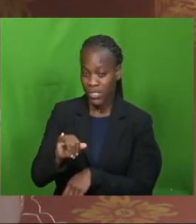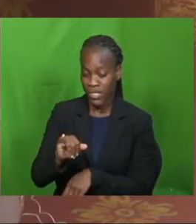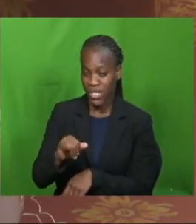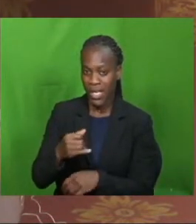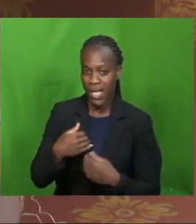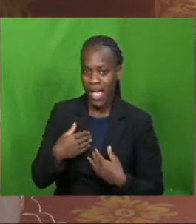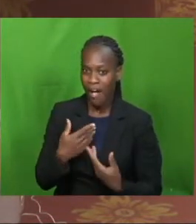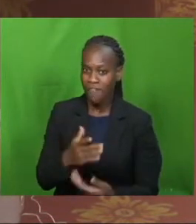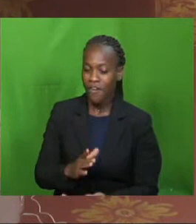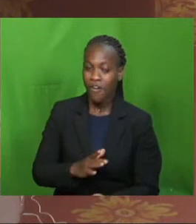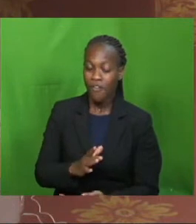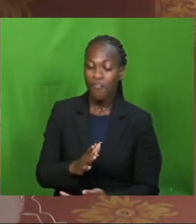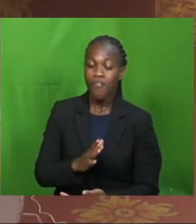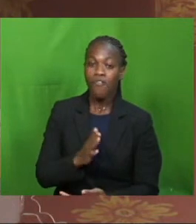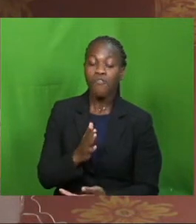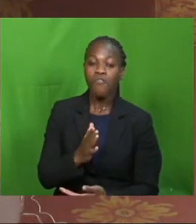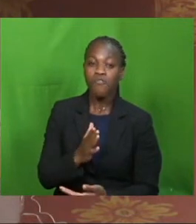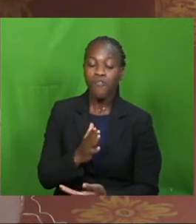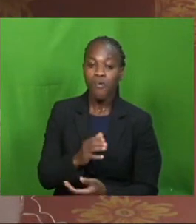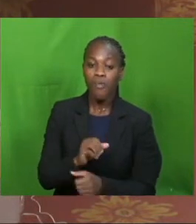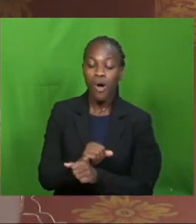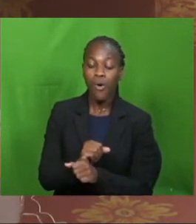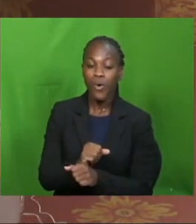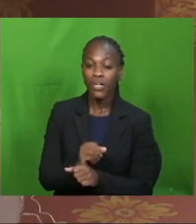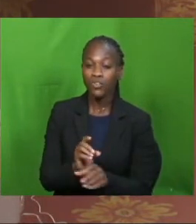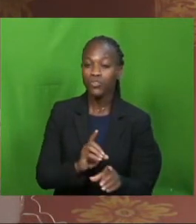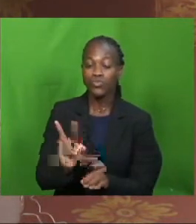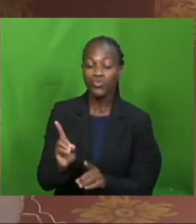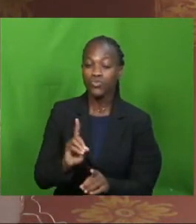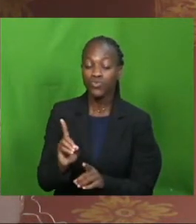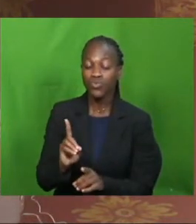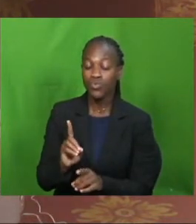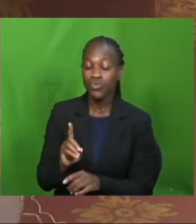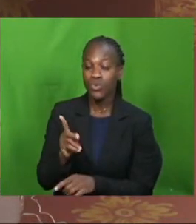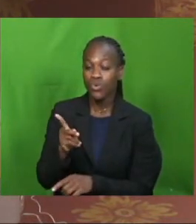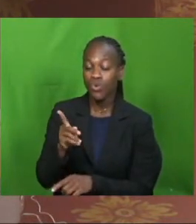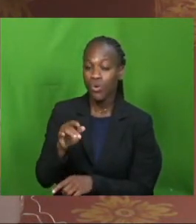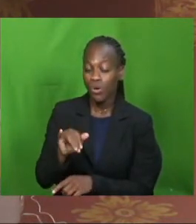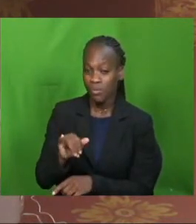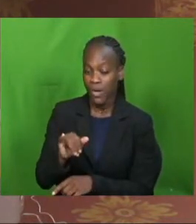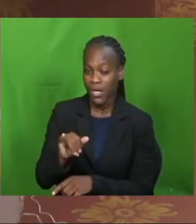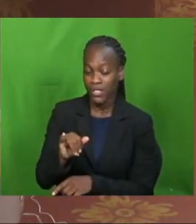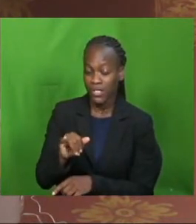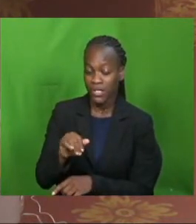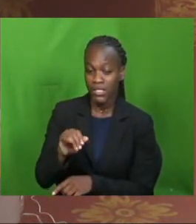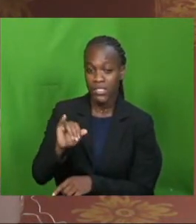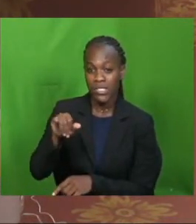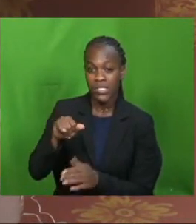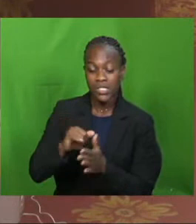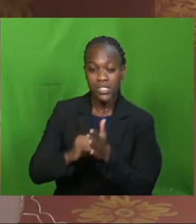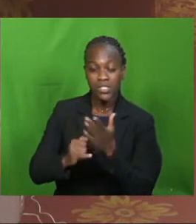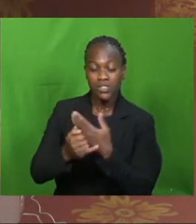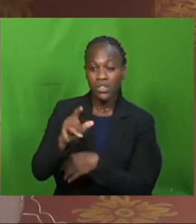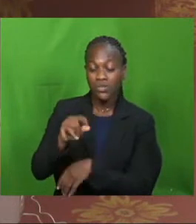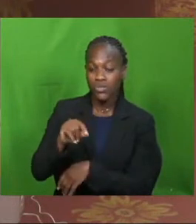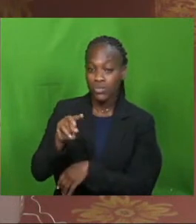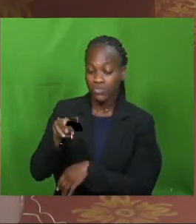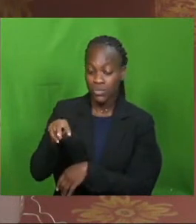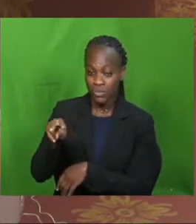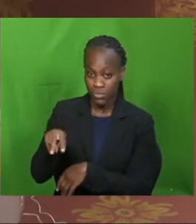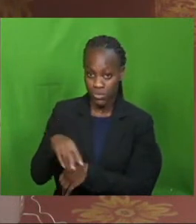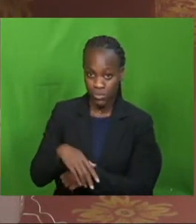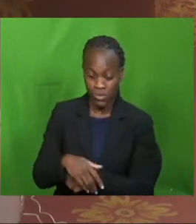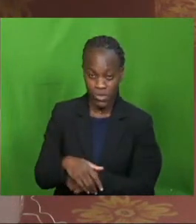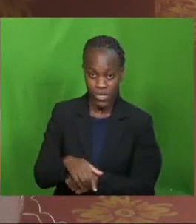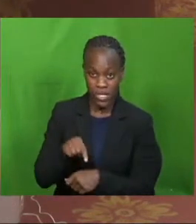ceremony hosted at the Menchia Palace on the 10th of January 2022. By the end of this year, Mr. Speaker, we expect to have provided funding